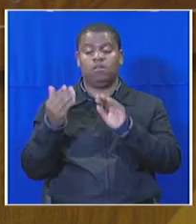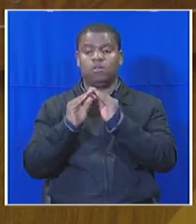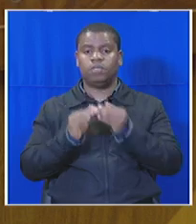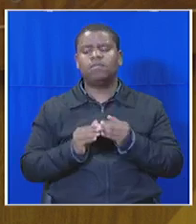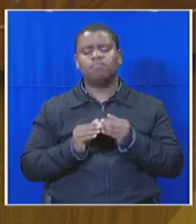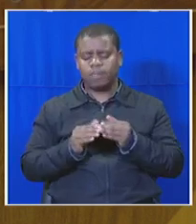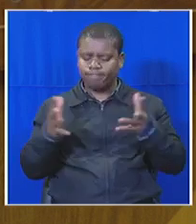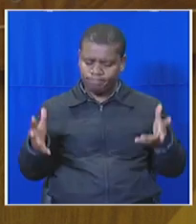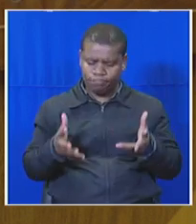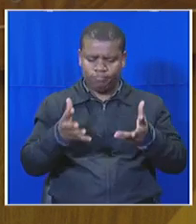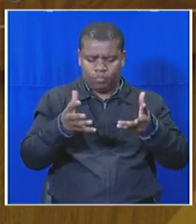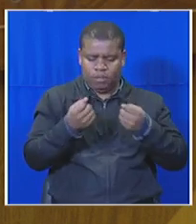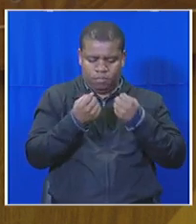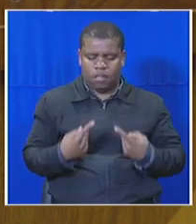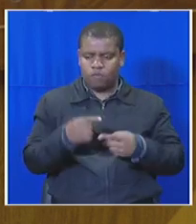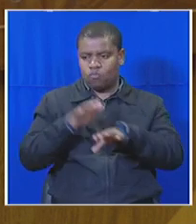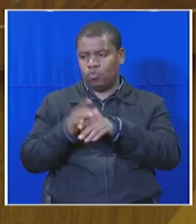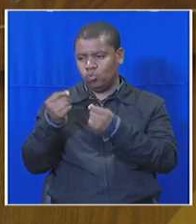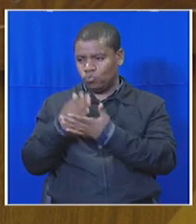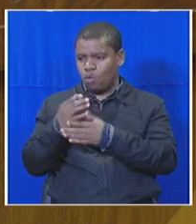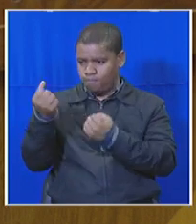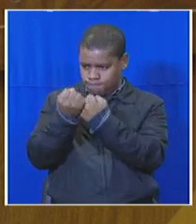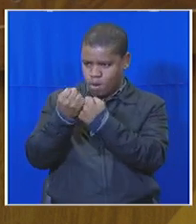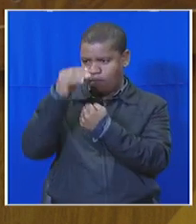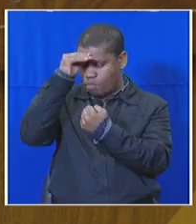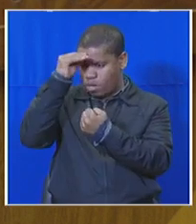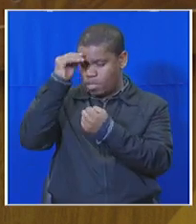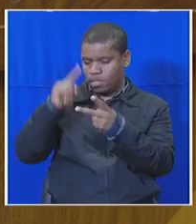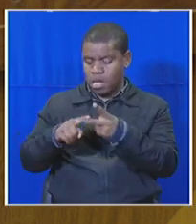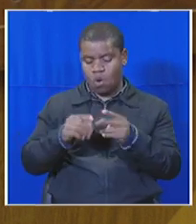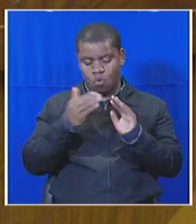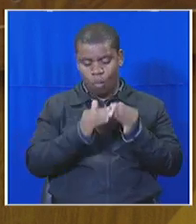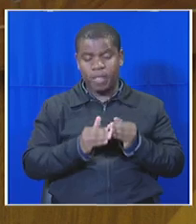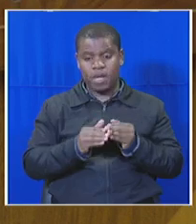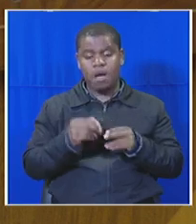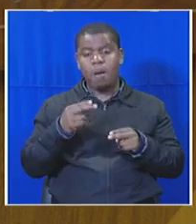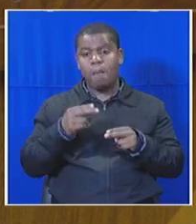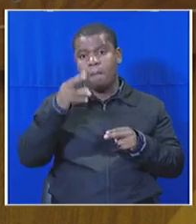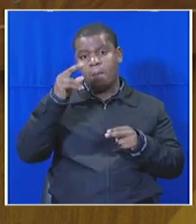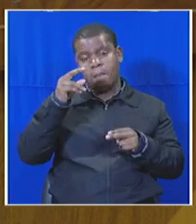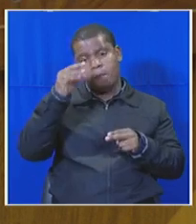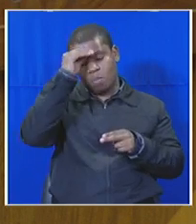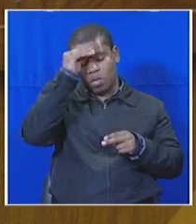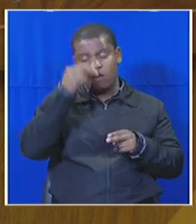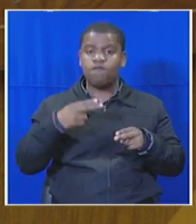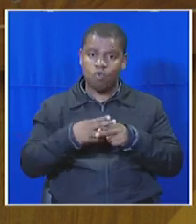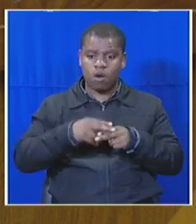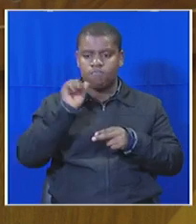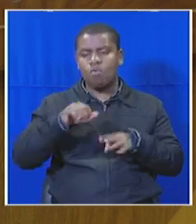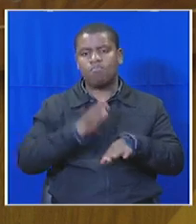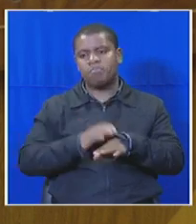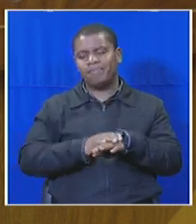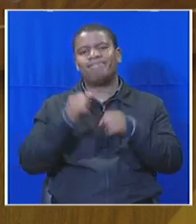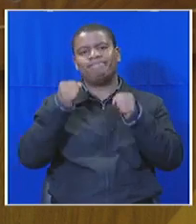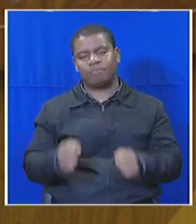in support of the police, strengthen community policing forums, and, Comrade Minister, take good care of our